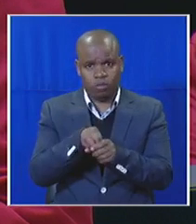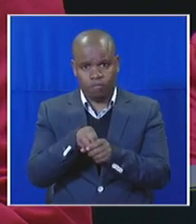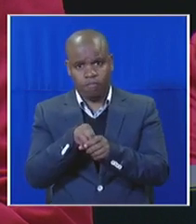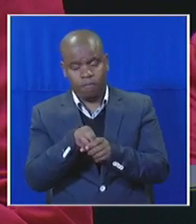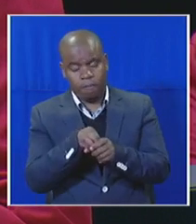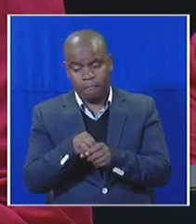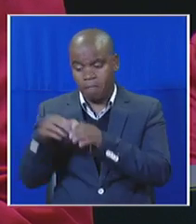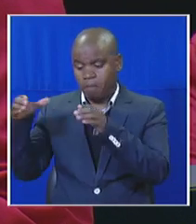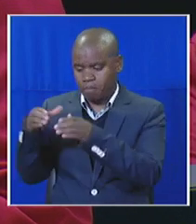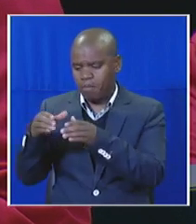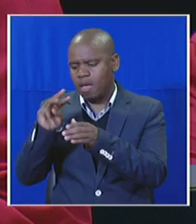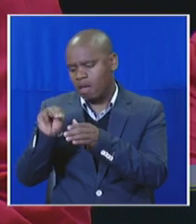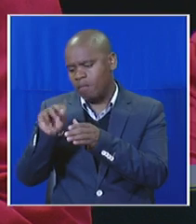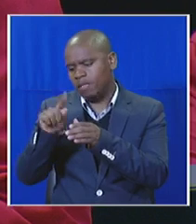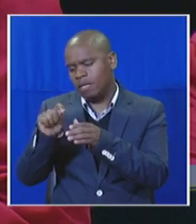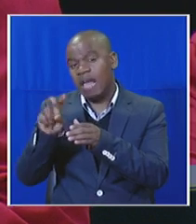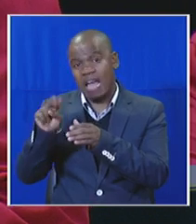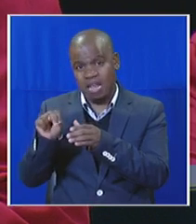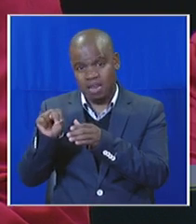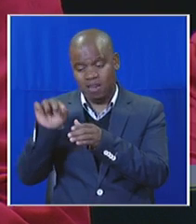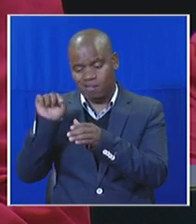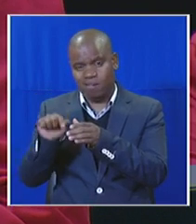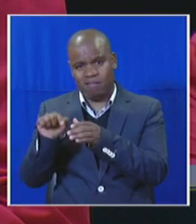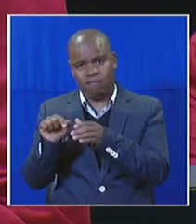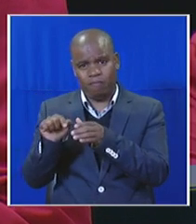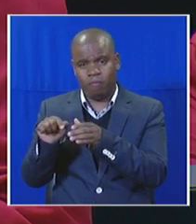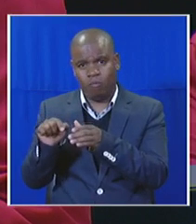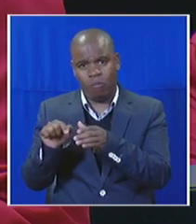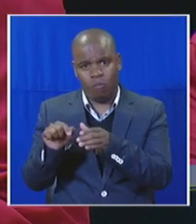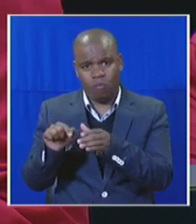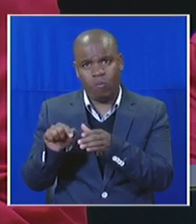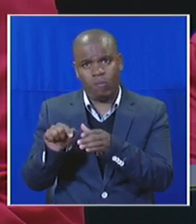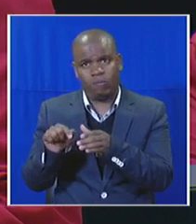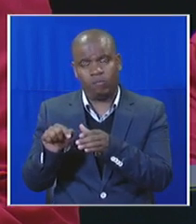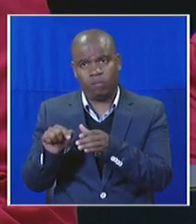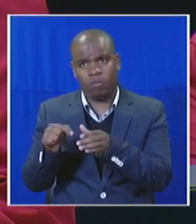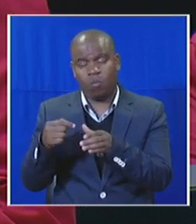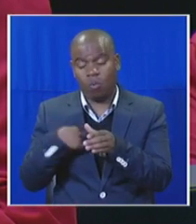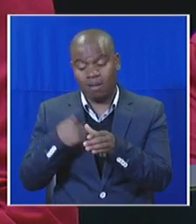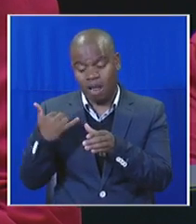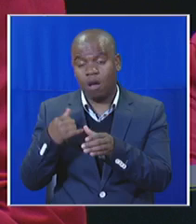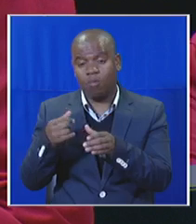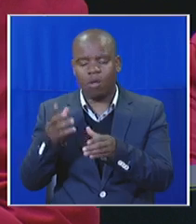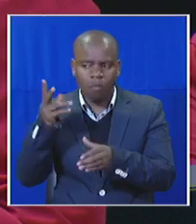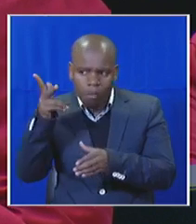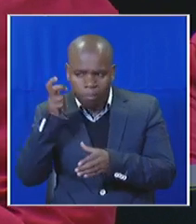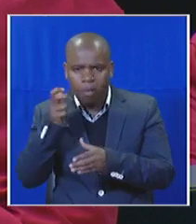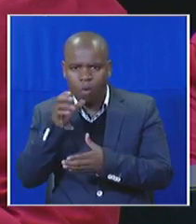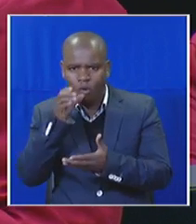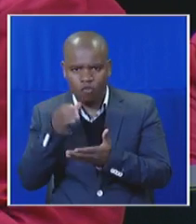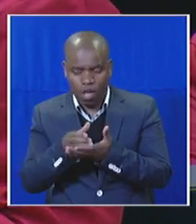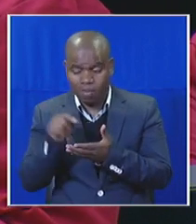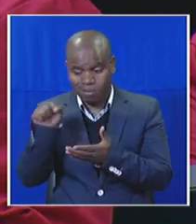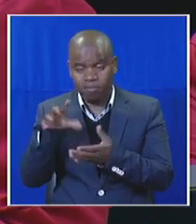MTN. And MTN is reported, not just reported, is confirmed now that they are involved